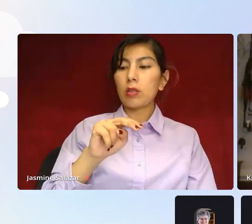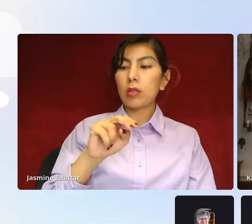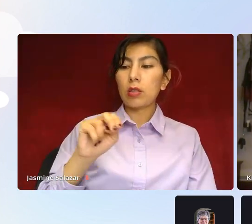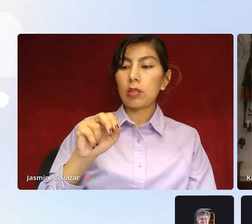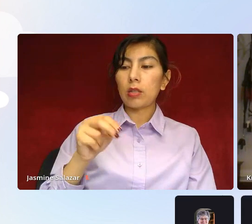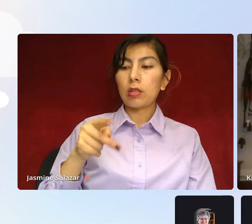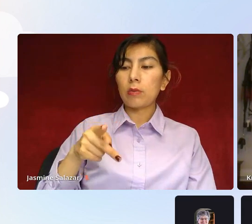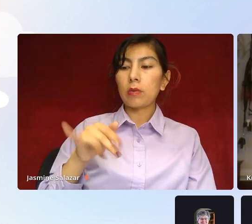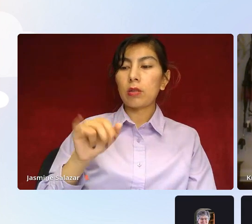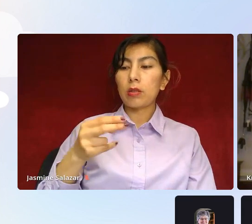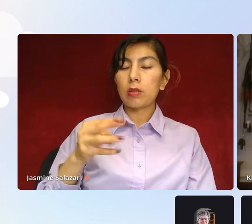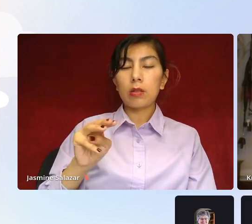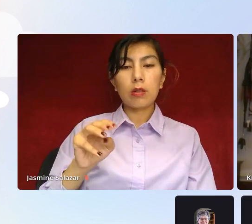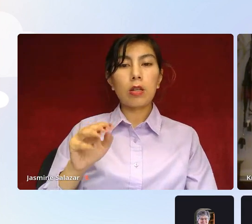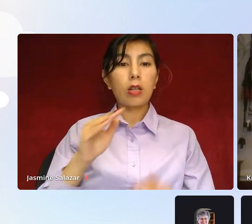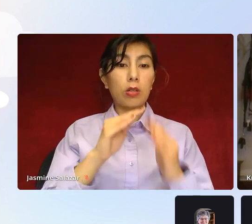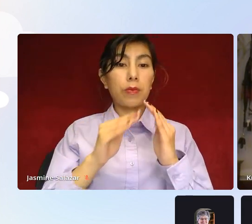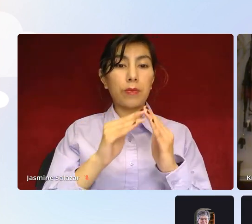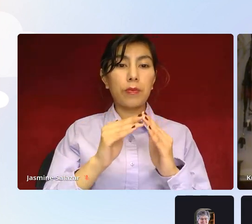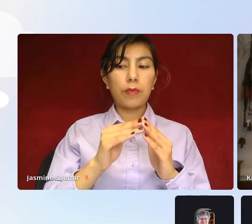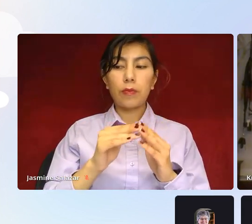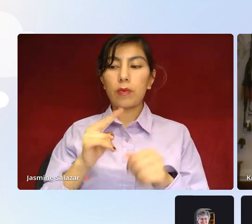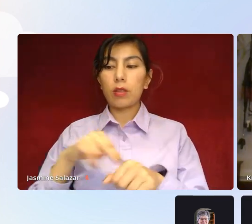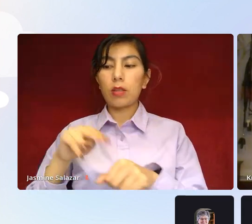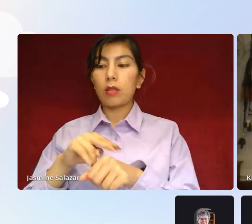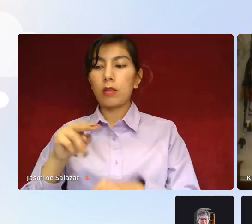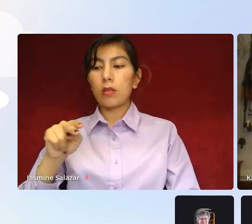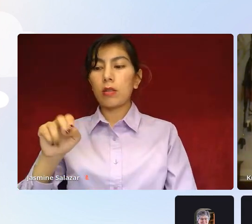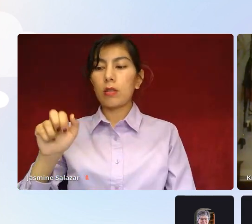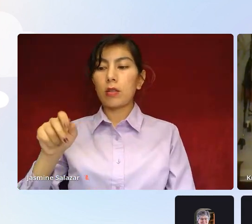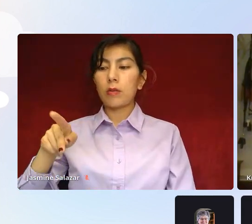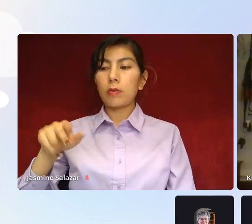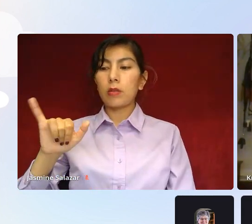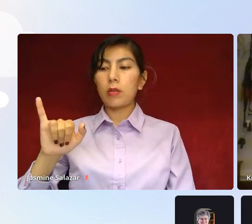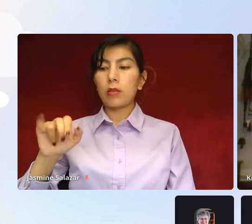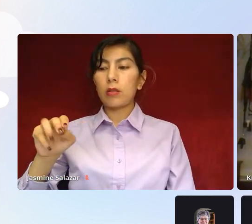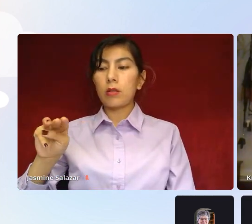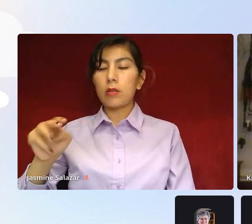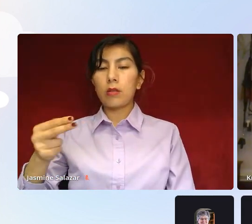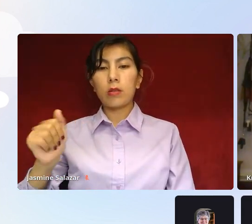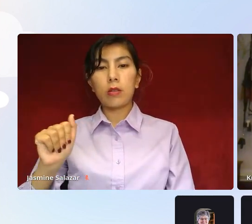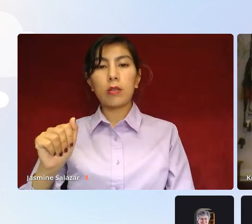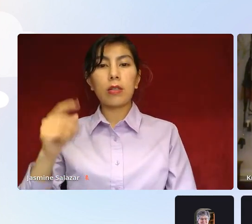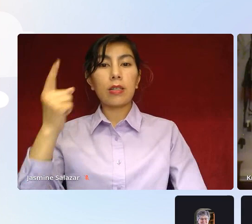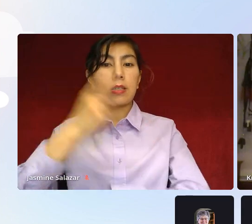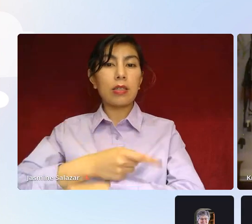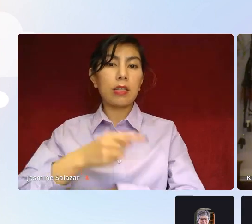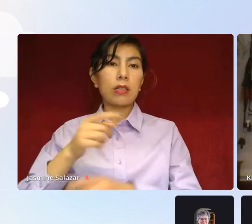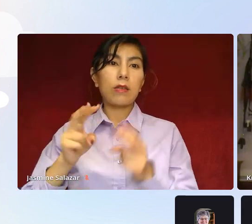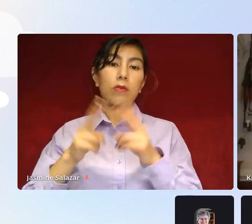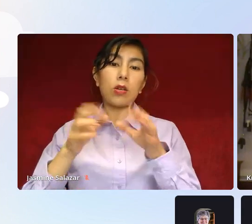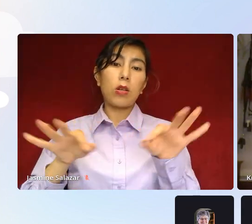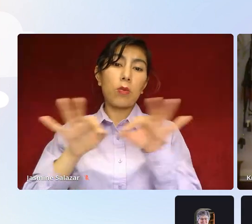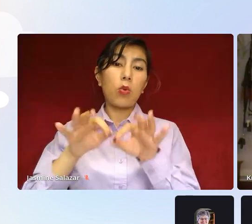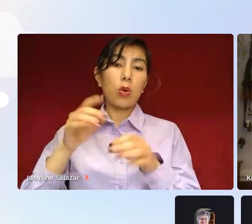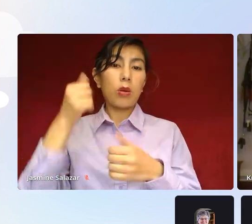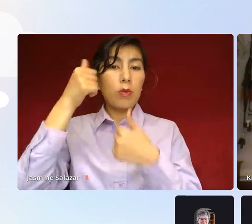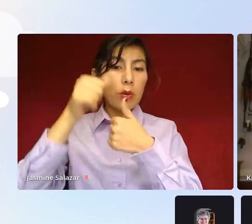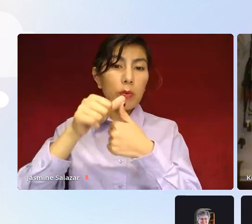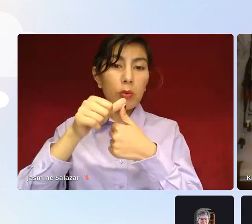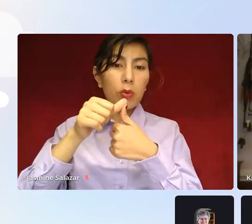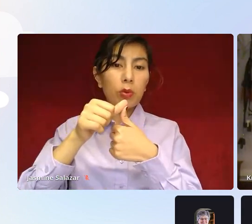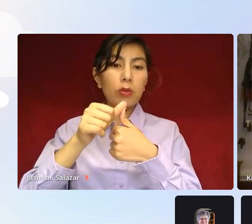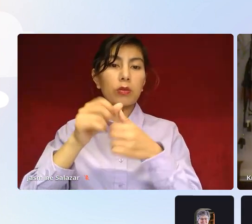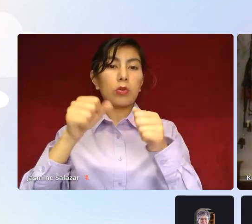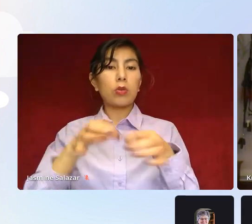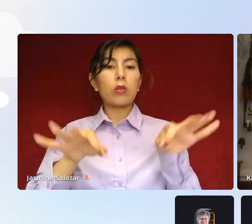communities. National AANHPI Mental Health Day serves as an important reminder that our work in destigmatizing and improving access to